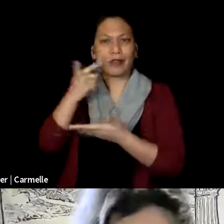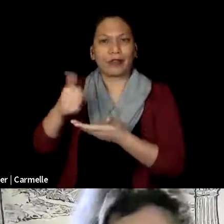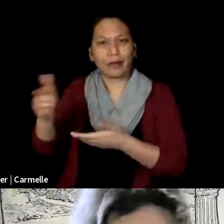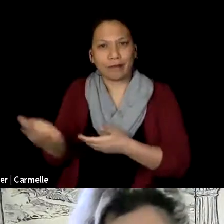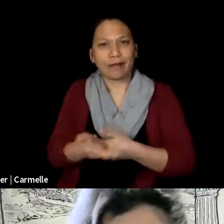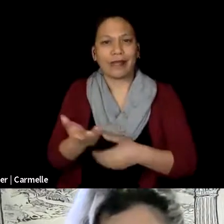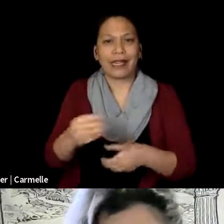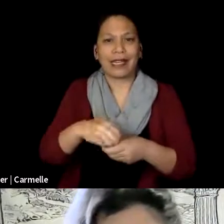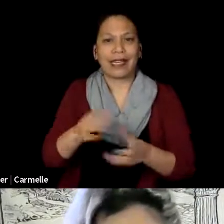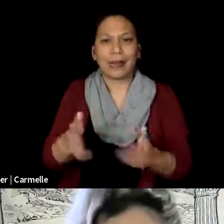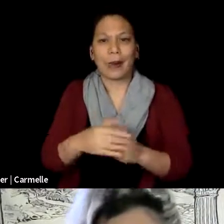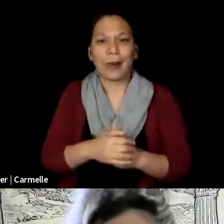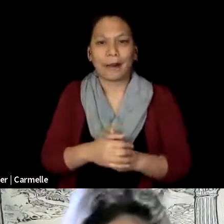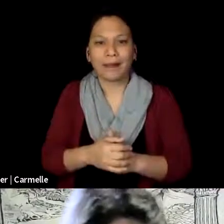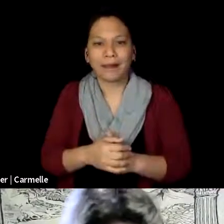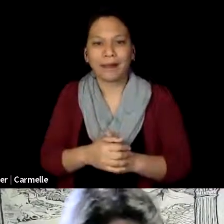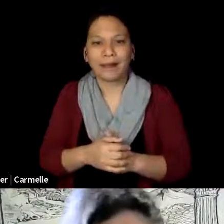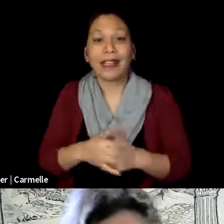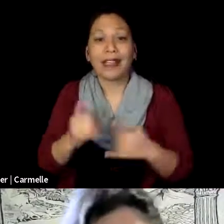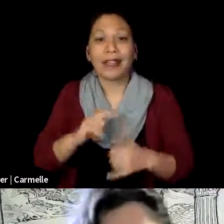turn it over to Becky